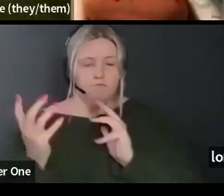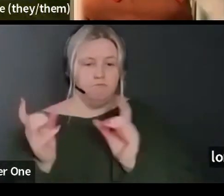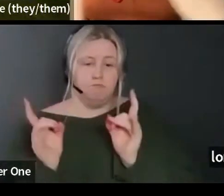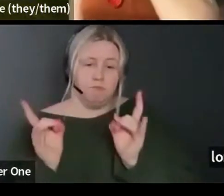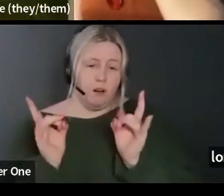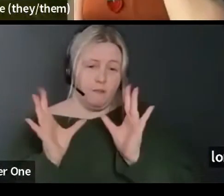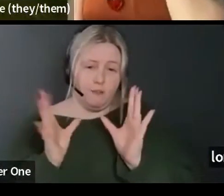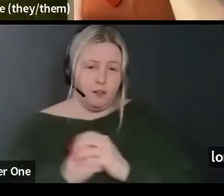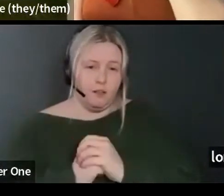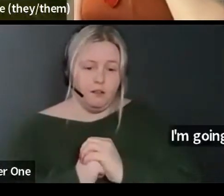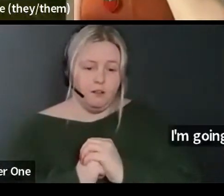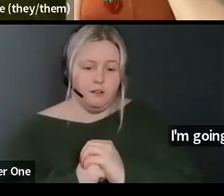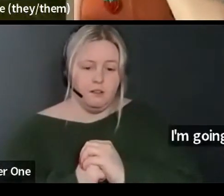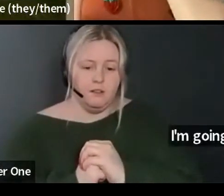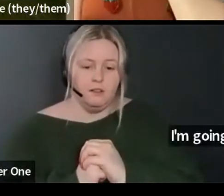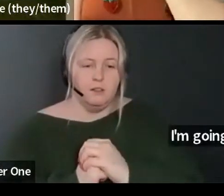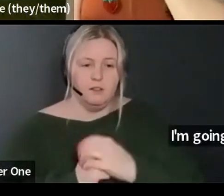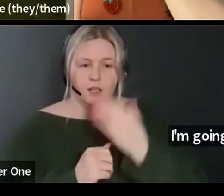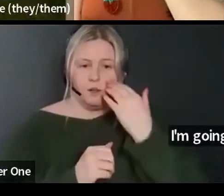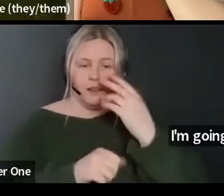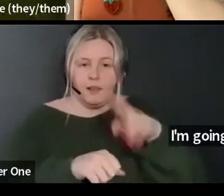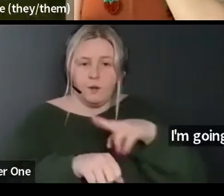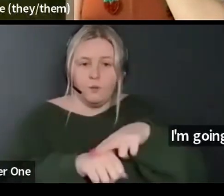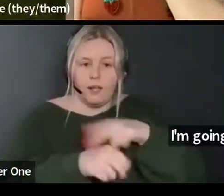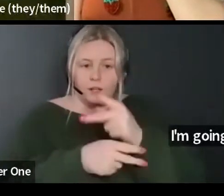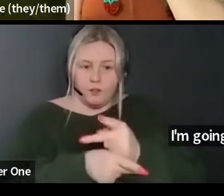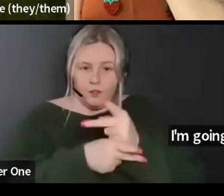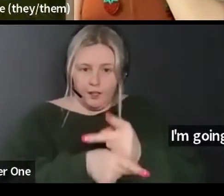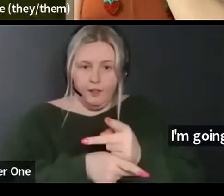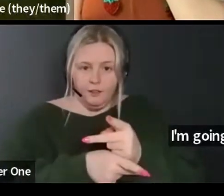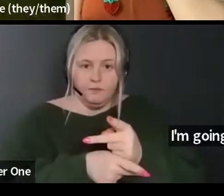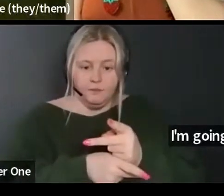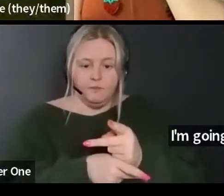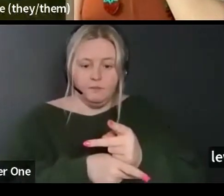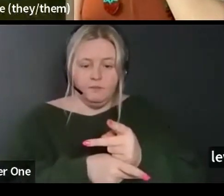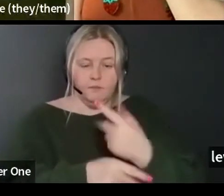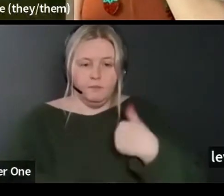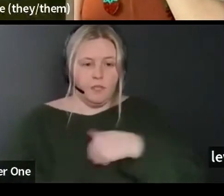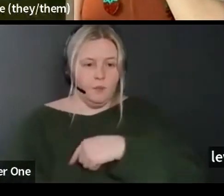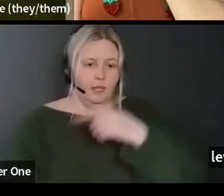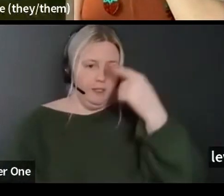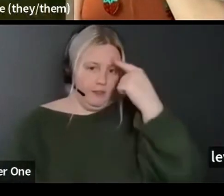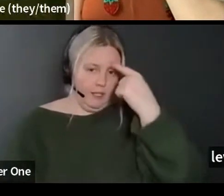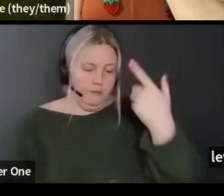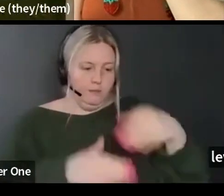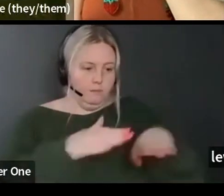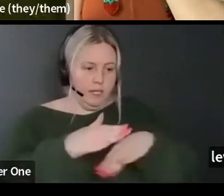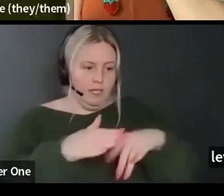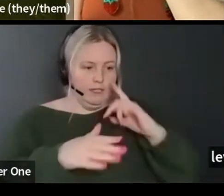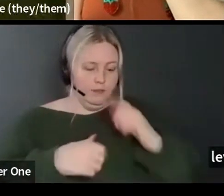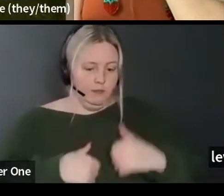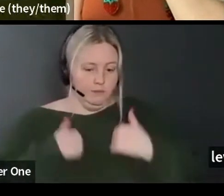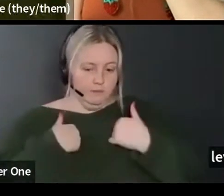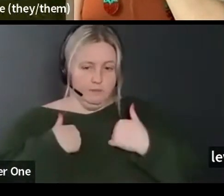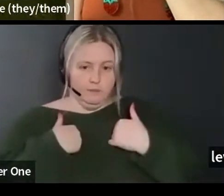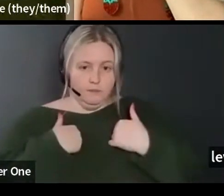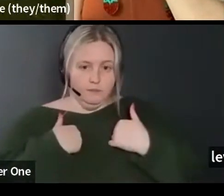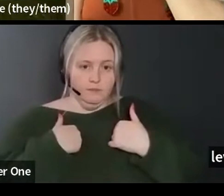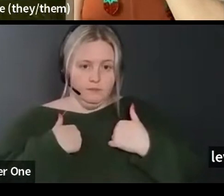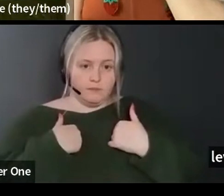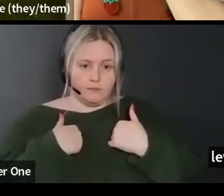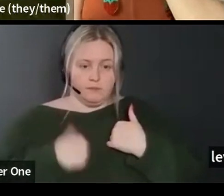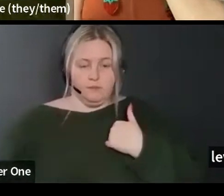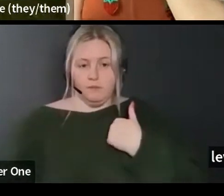now that, you know, regular care, which we would think that would just be the basics of survival, is